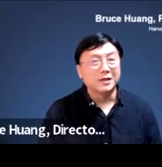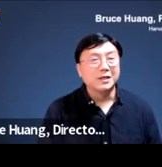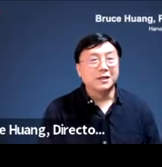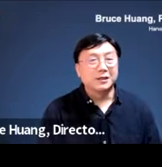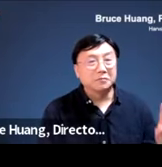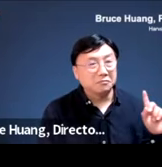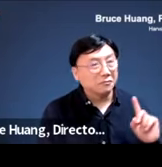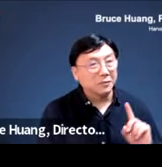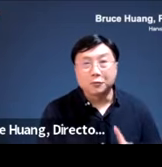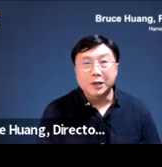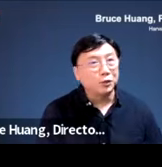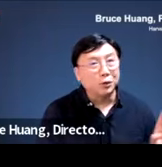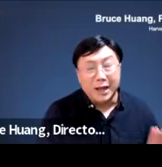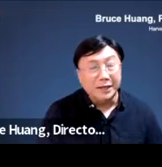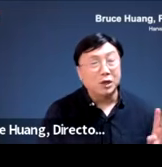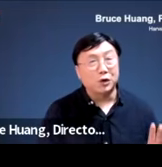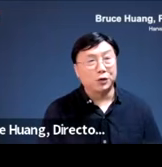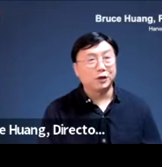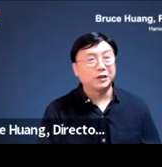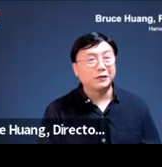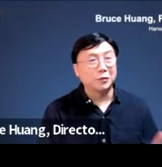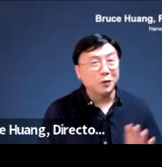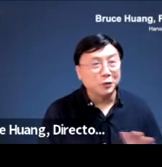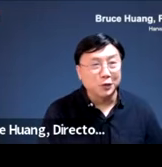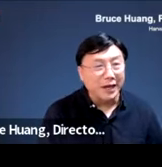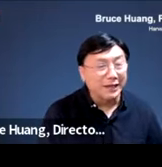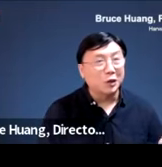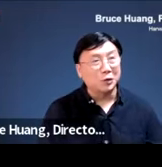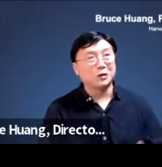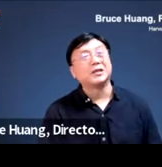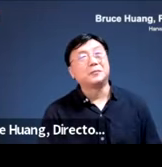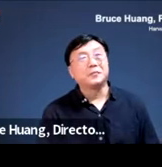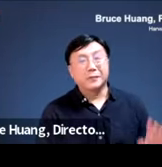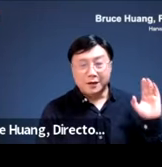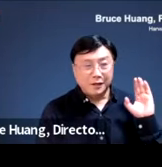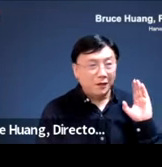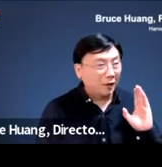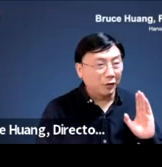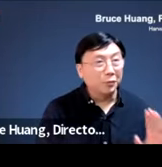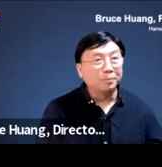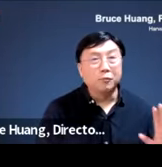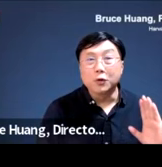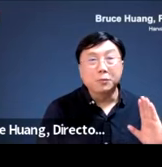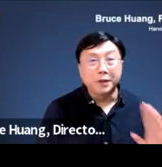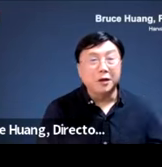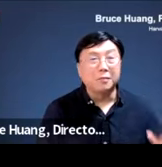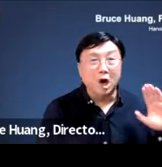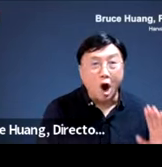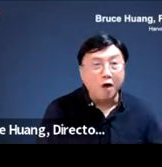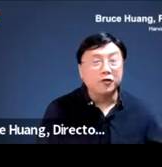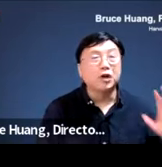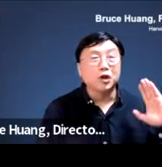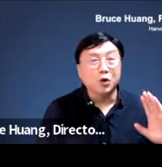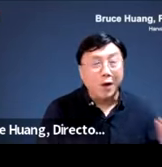process, whether you like it or not, right? Whether you like it or not, you will become